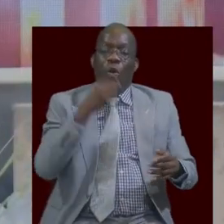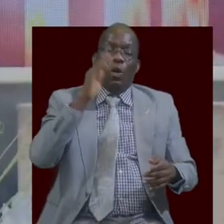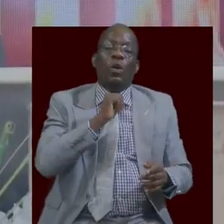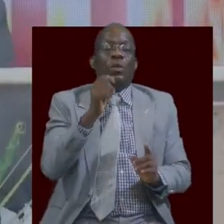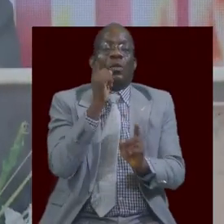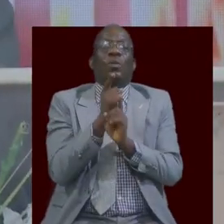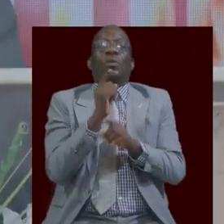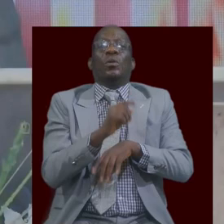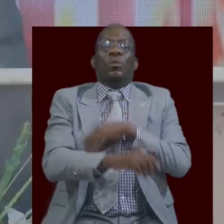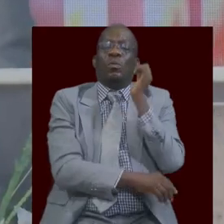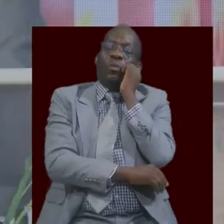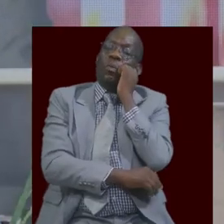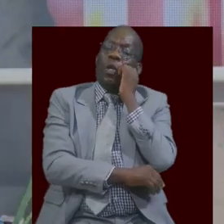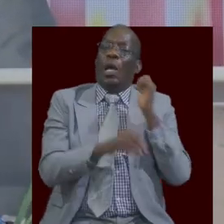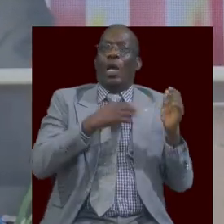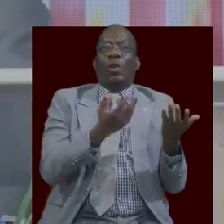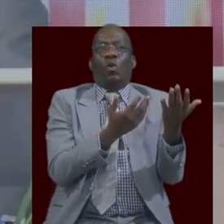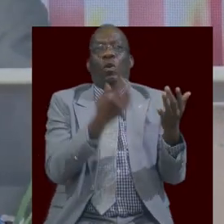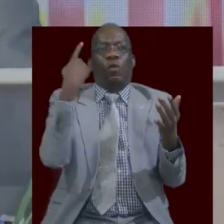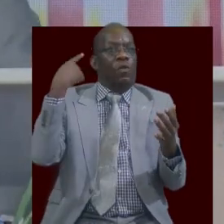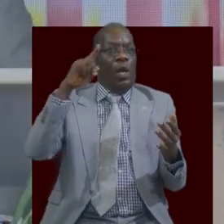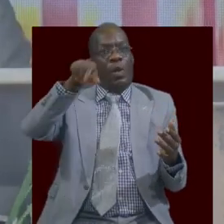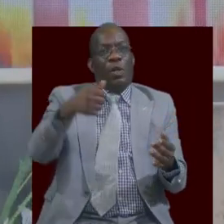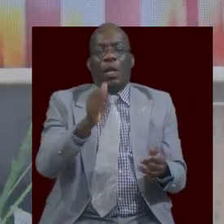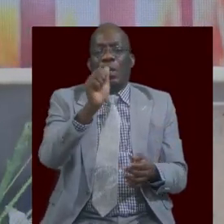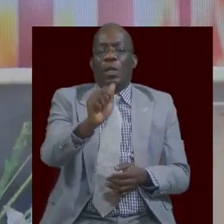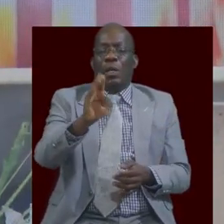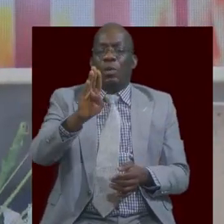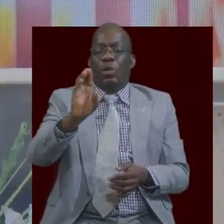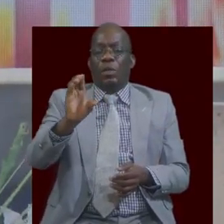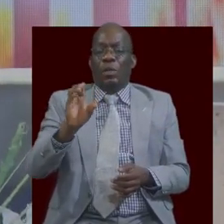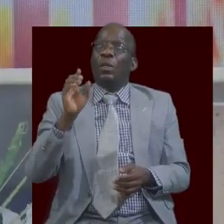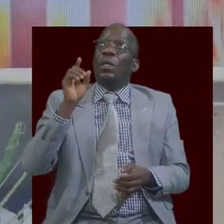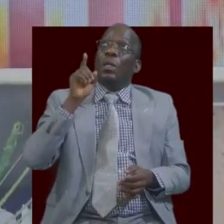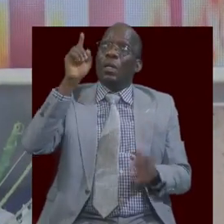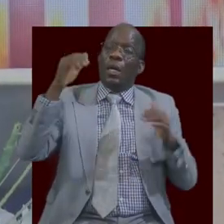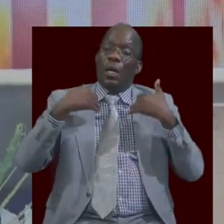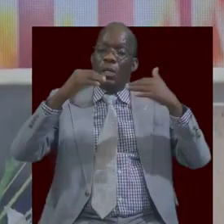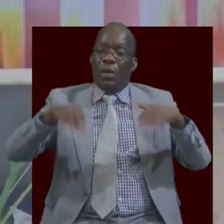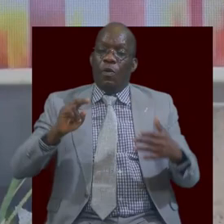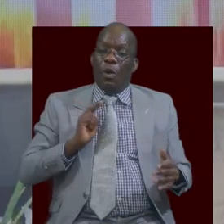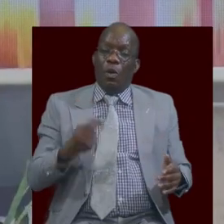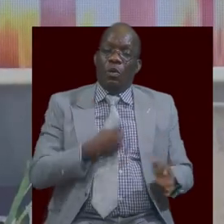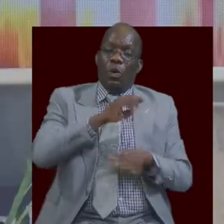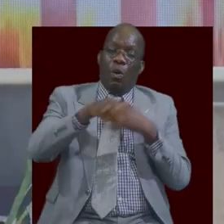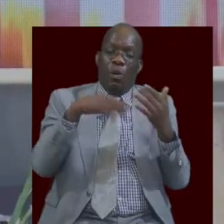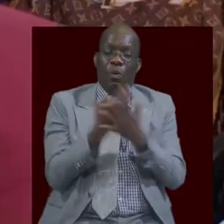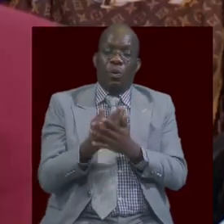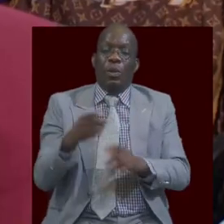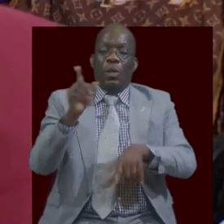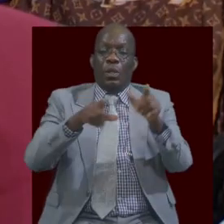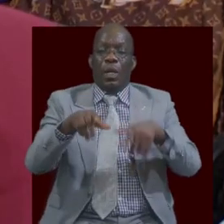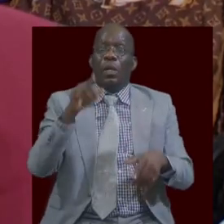I'm waiting for another letter, I'm waiting for another alphabet. He has given us all. He has given me